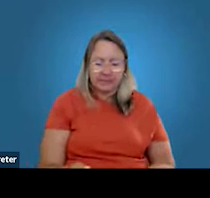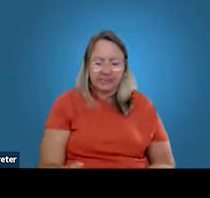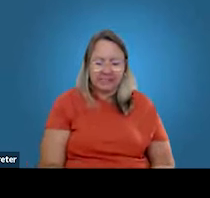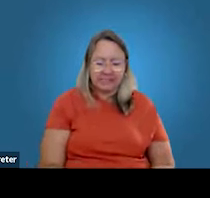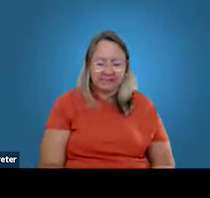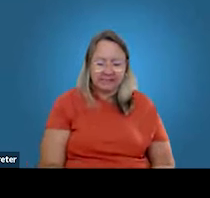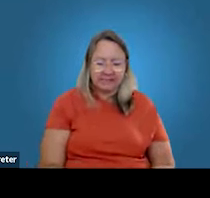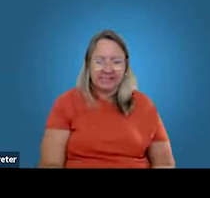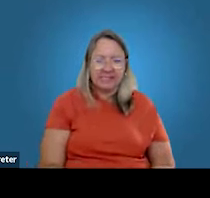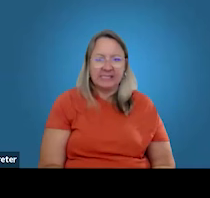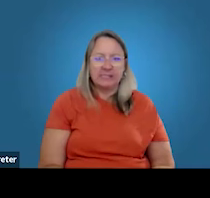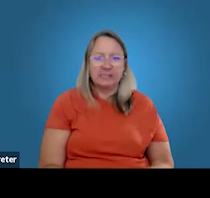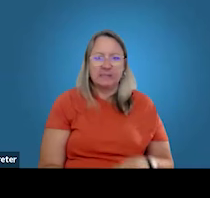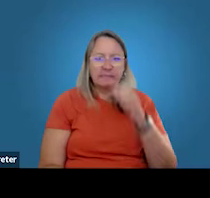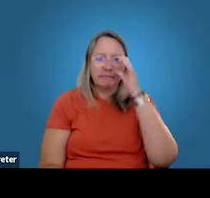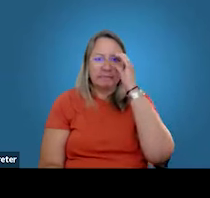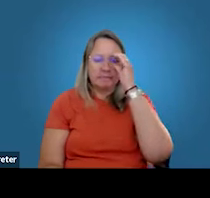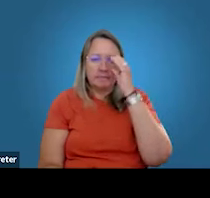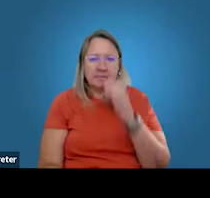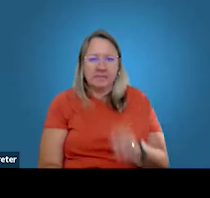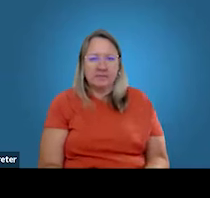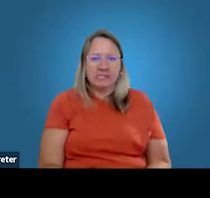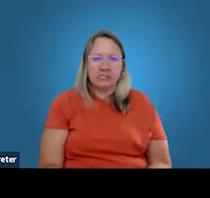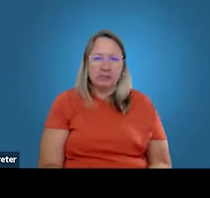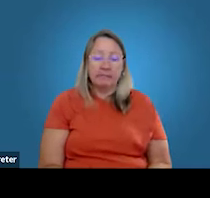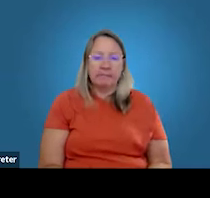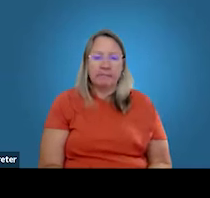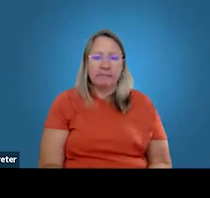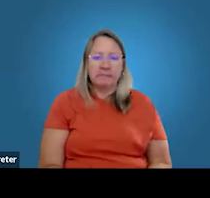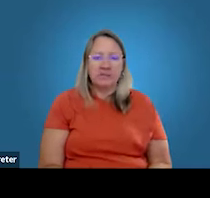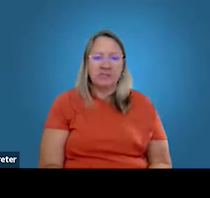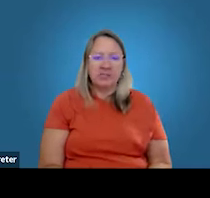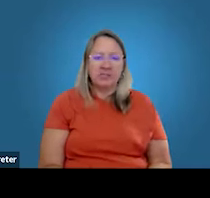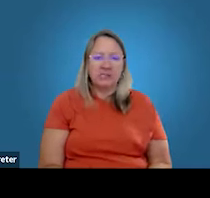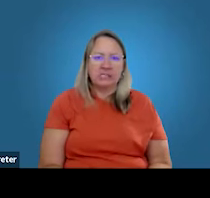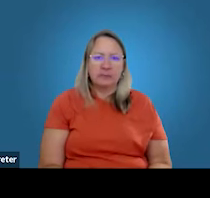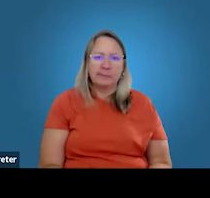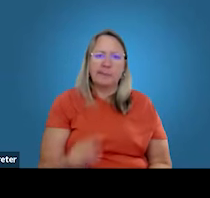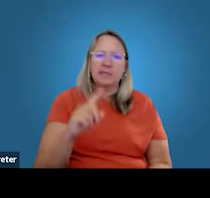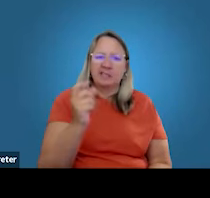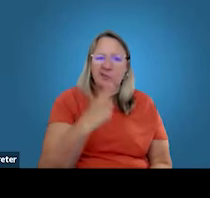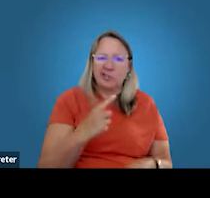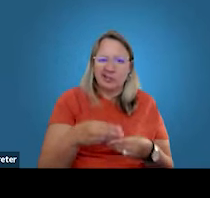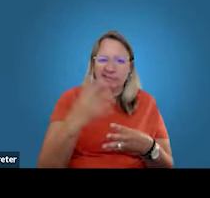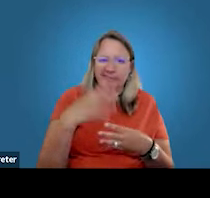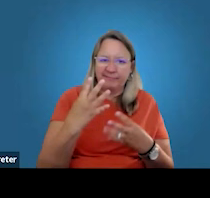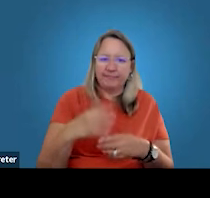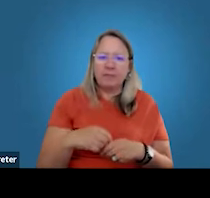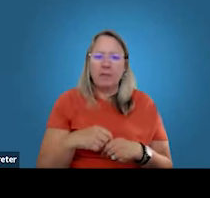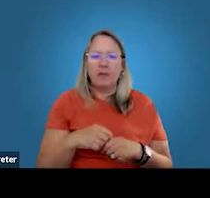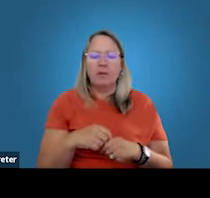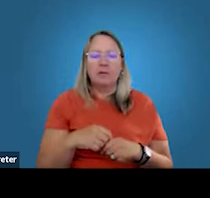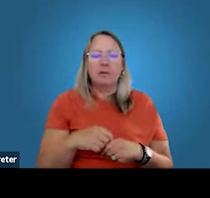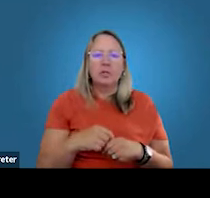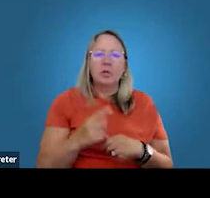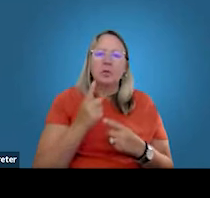Is the jeopardy for the population our organisation serves or the audience we're talking to? Good question, really good question. Ultimately,